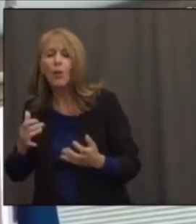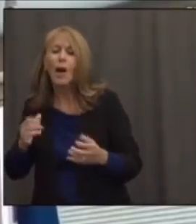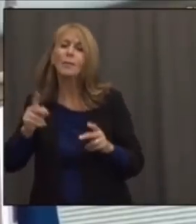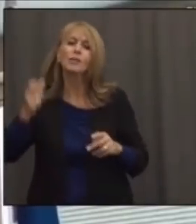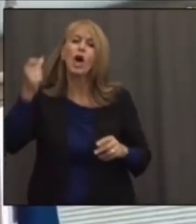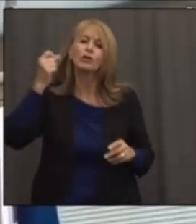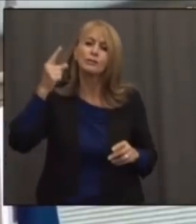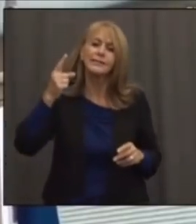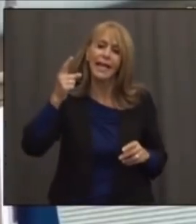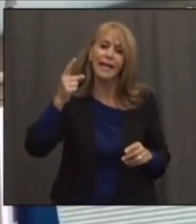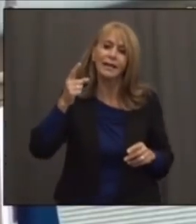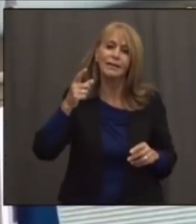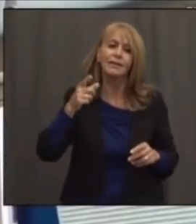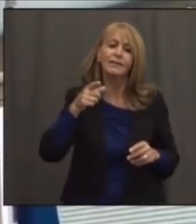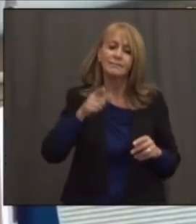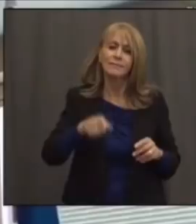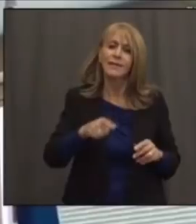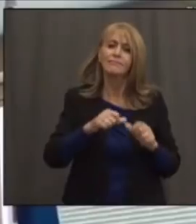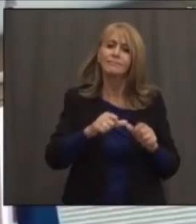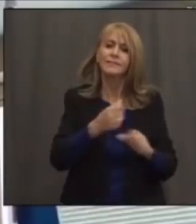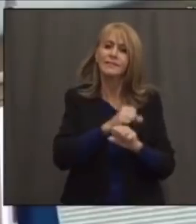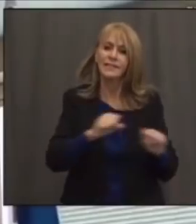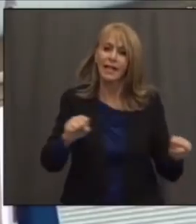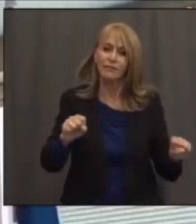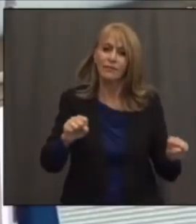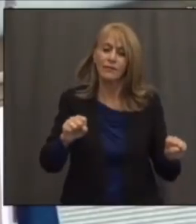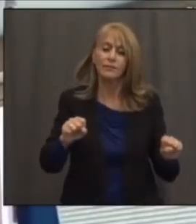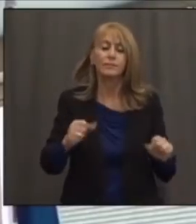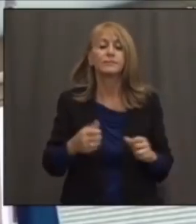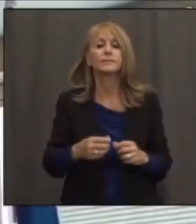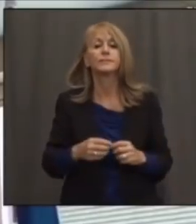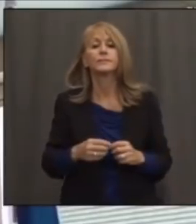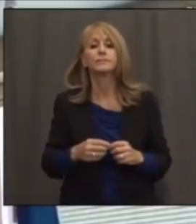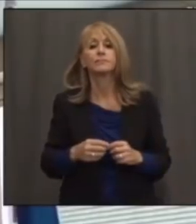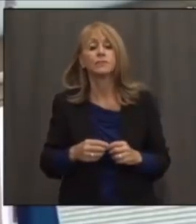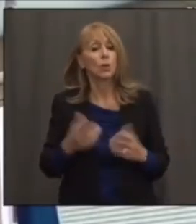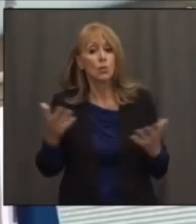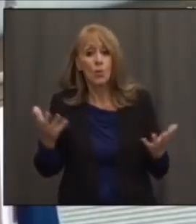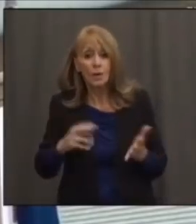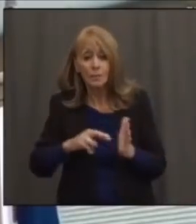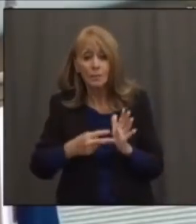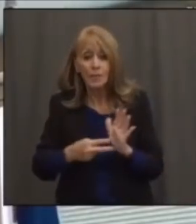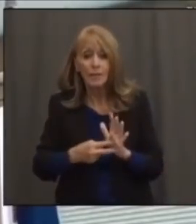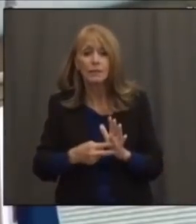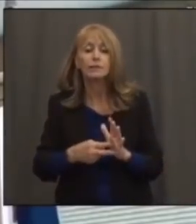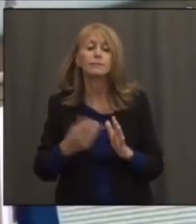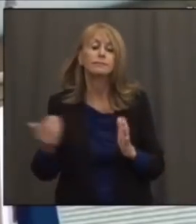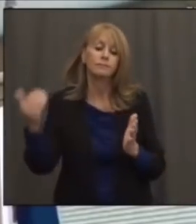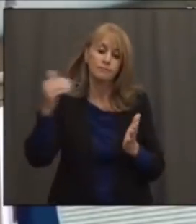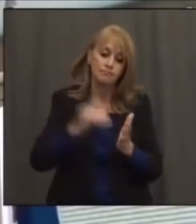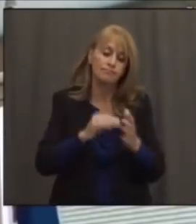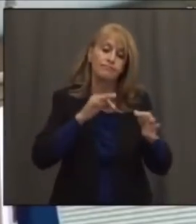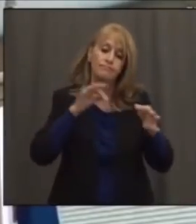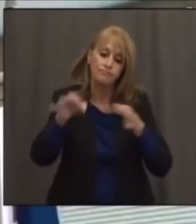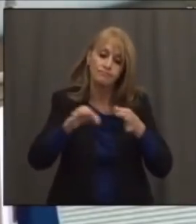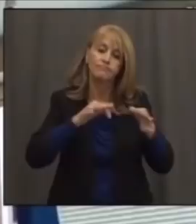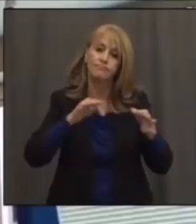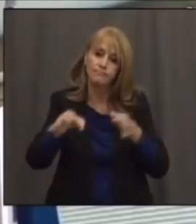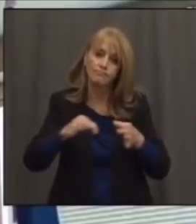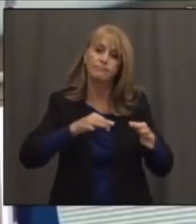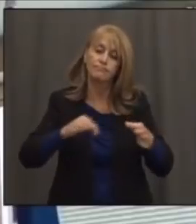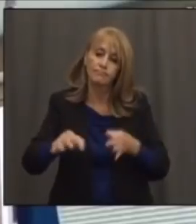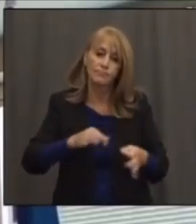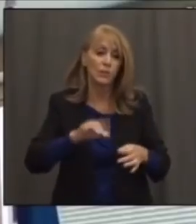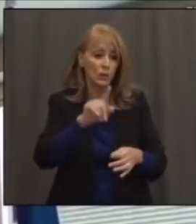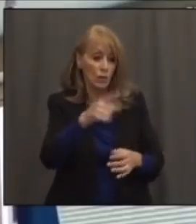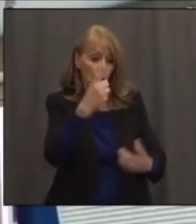safety and effectiveness. So this is a matter, again, of repeating information, making sure we're reaching people, understanding what their